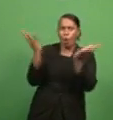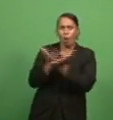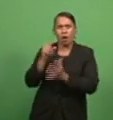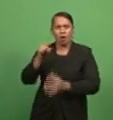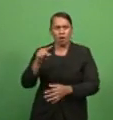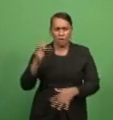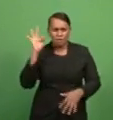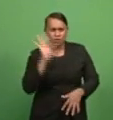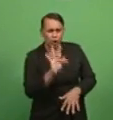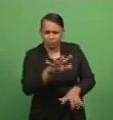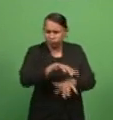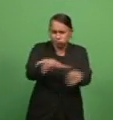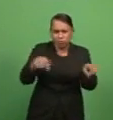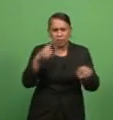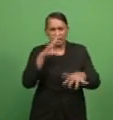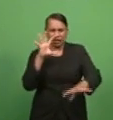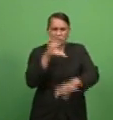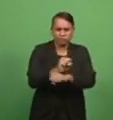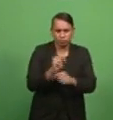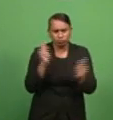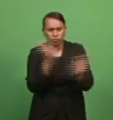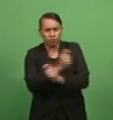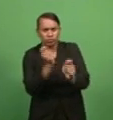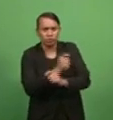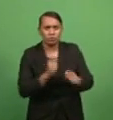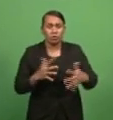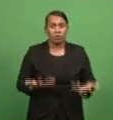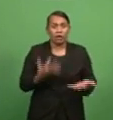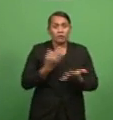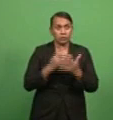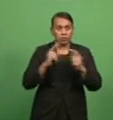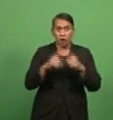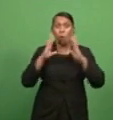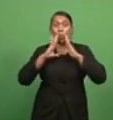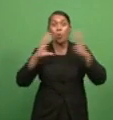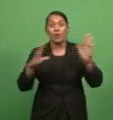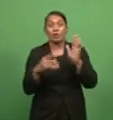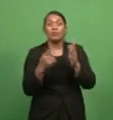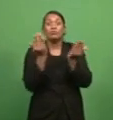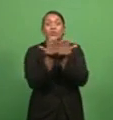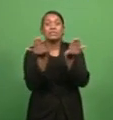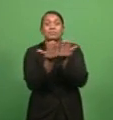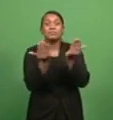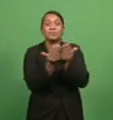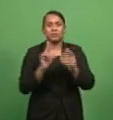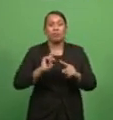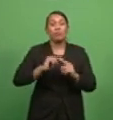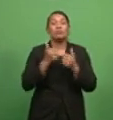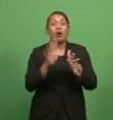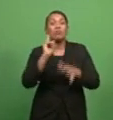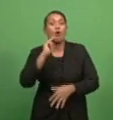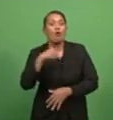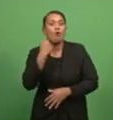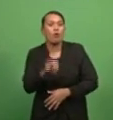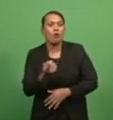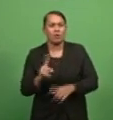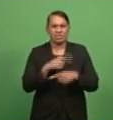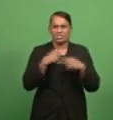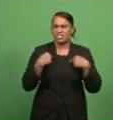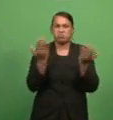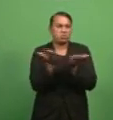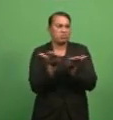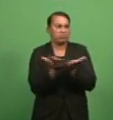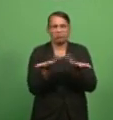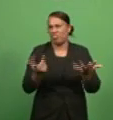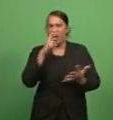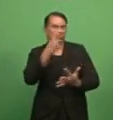to new realities. With the month of Ramadan starting tomorrow, our Muslim brothers and sisters will not be able to gather in large